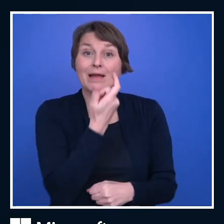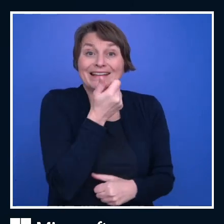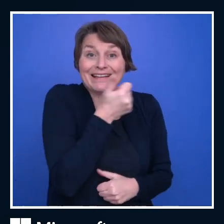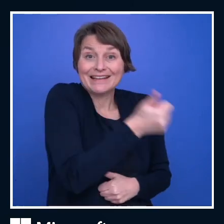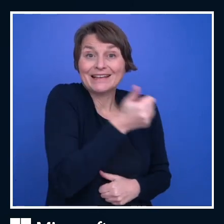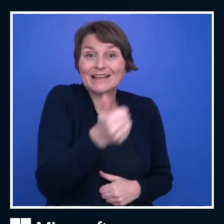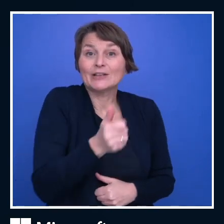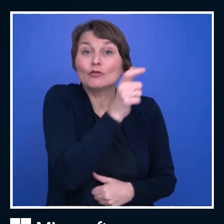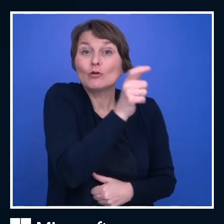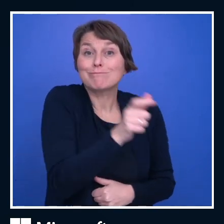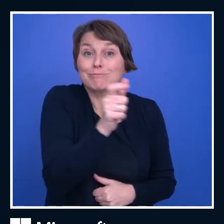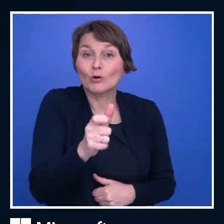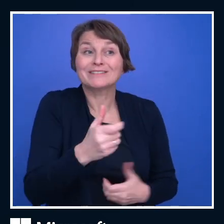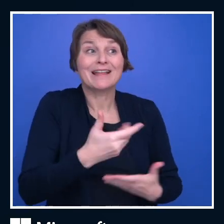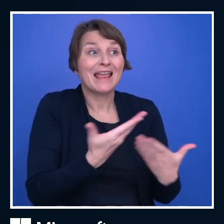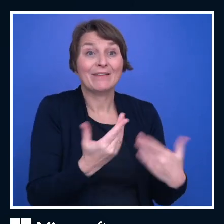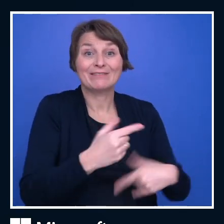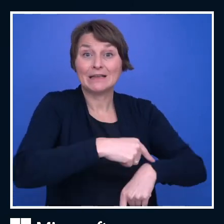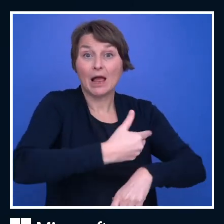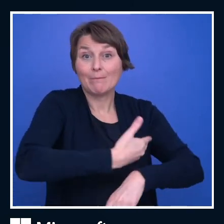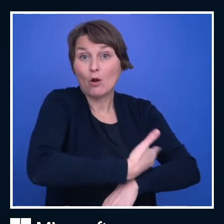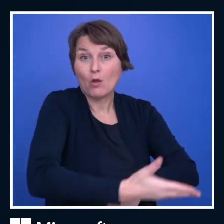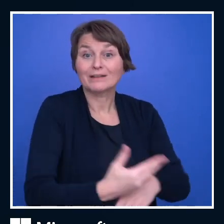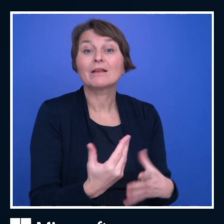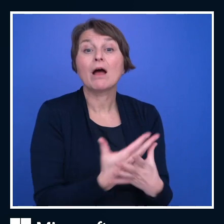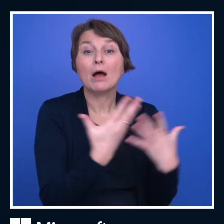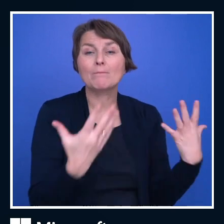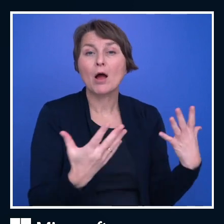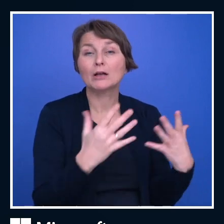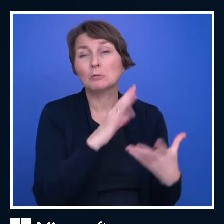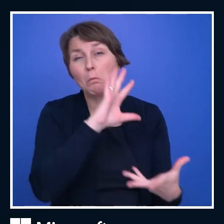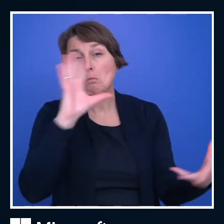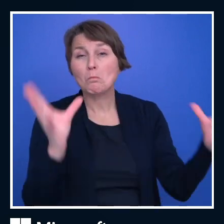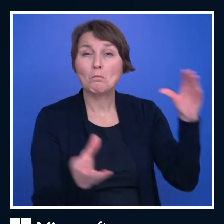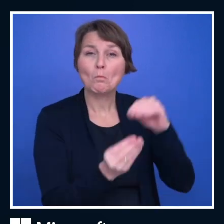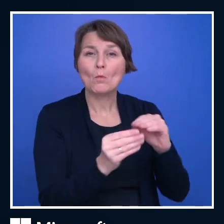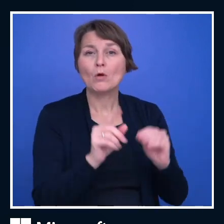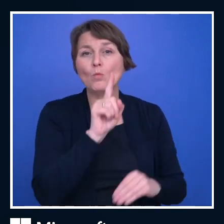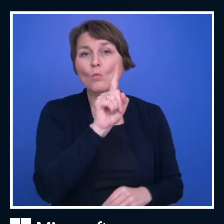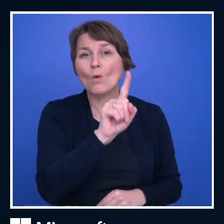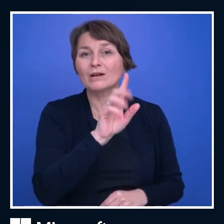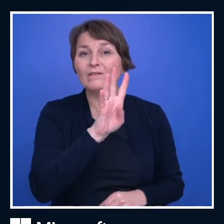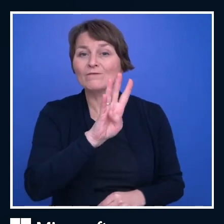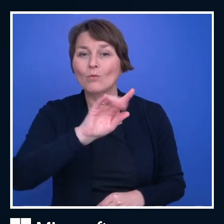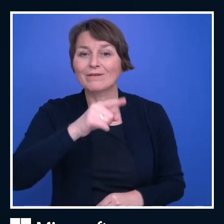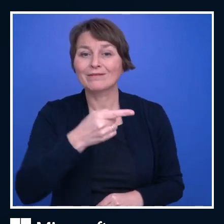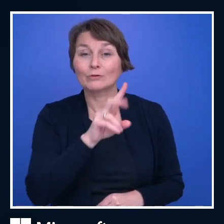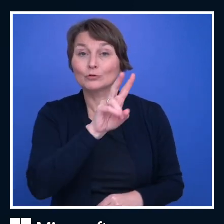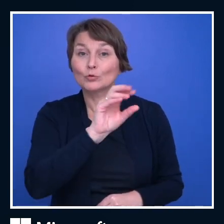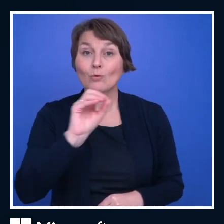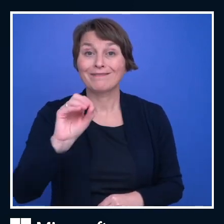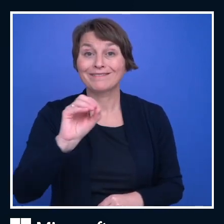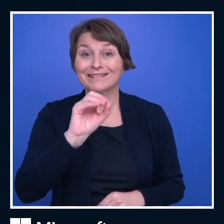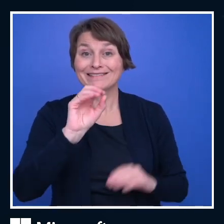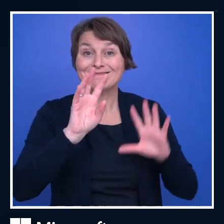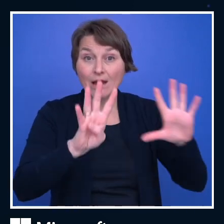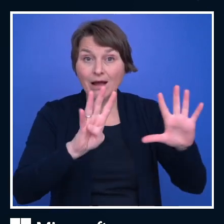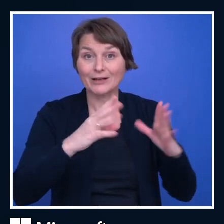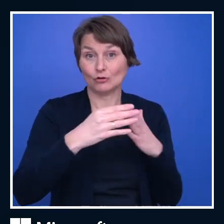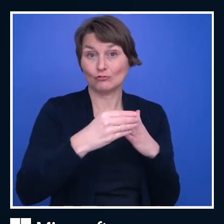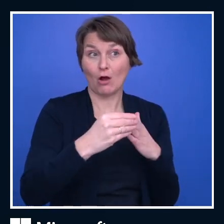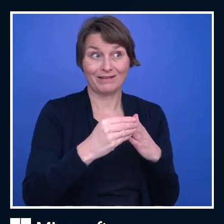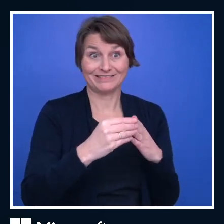because people lose time in finding data back. Therefore, my